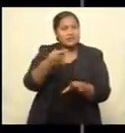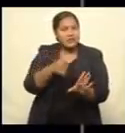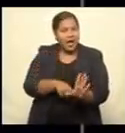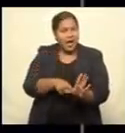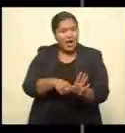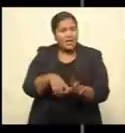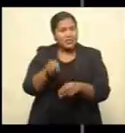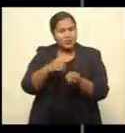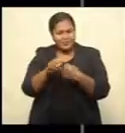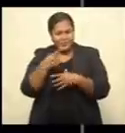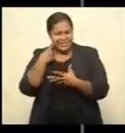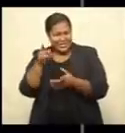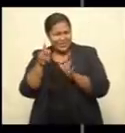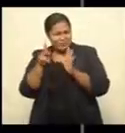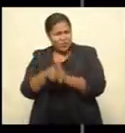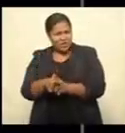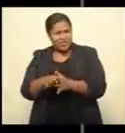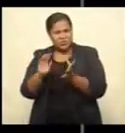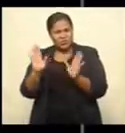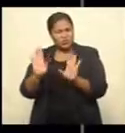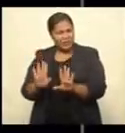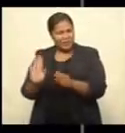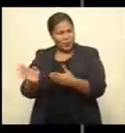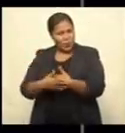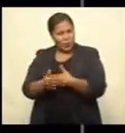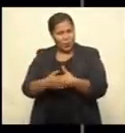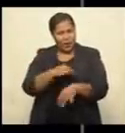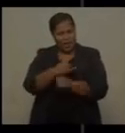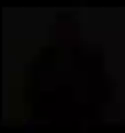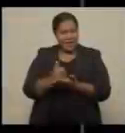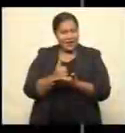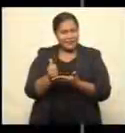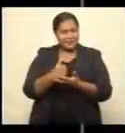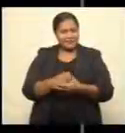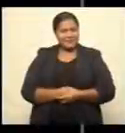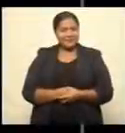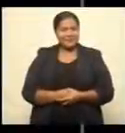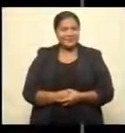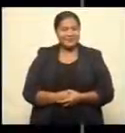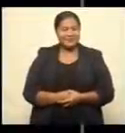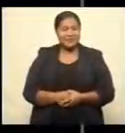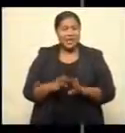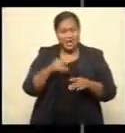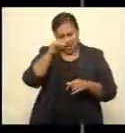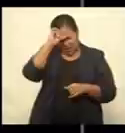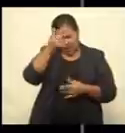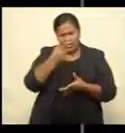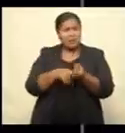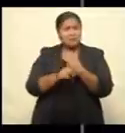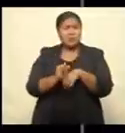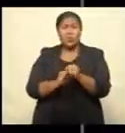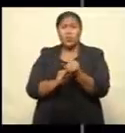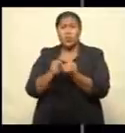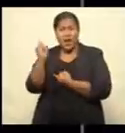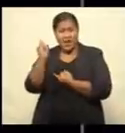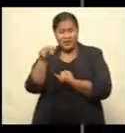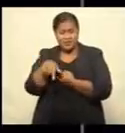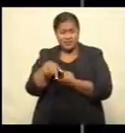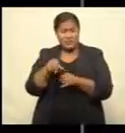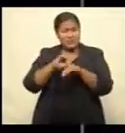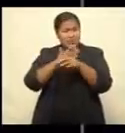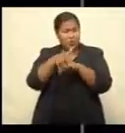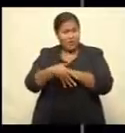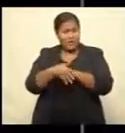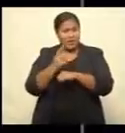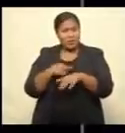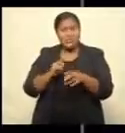resisting mounting pressure to end the closure of international borders. India remains the world's COVID hotspot, with daily deaths still